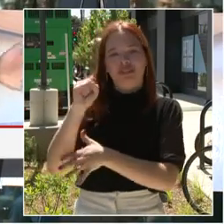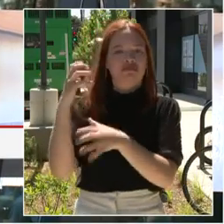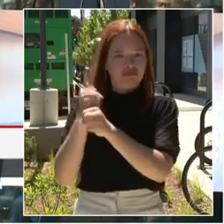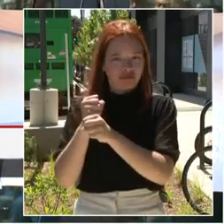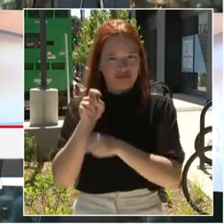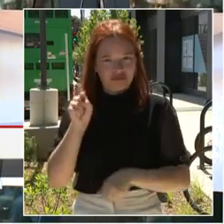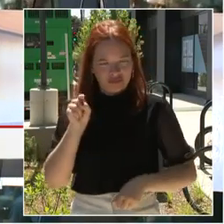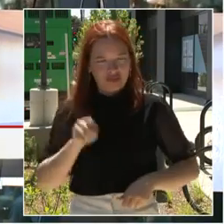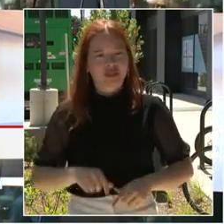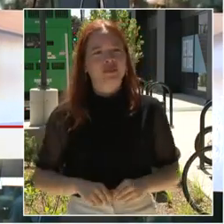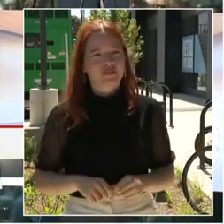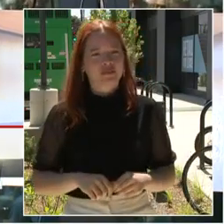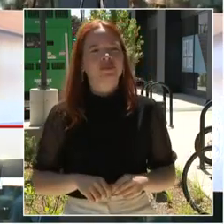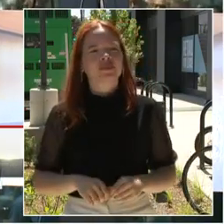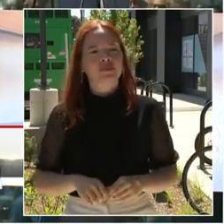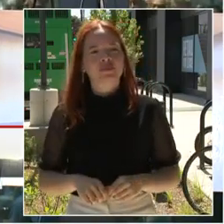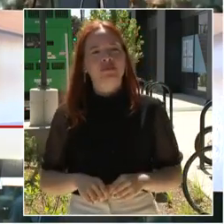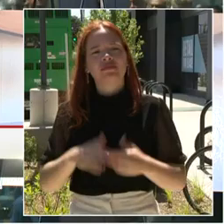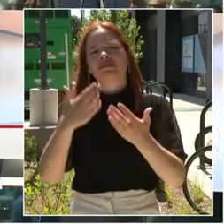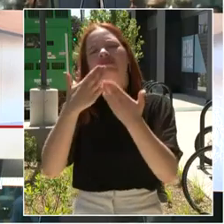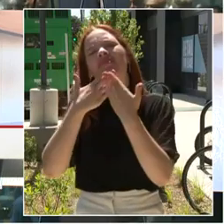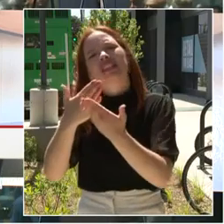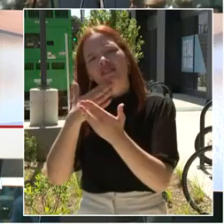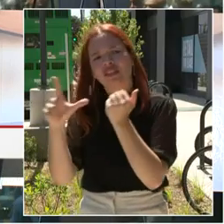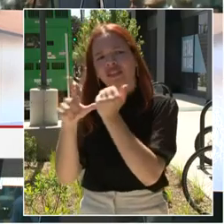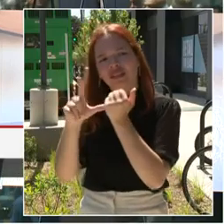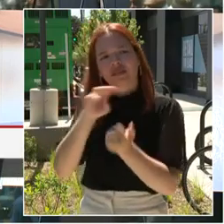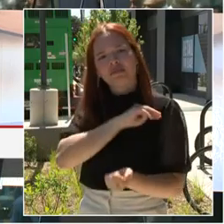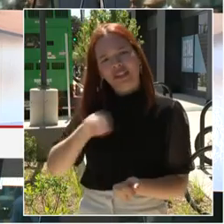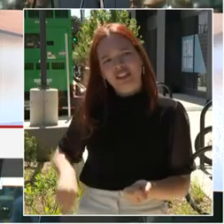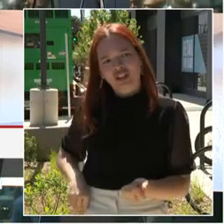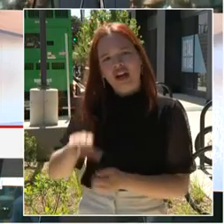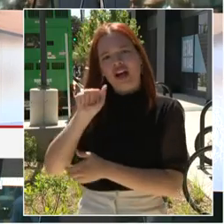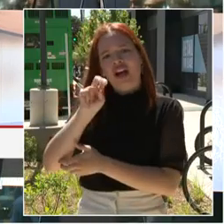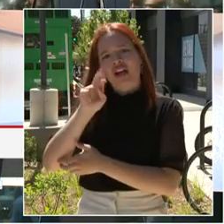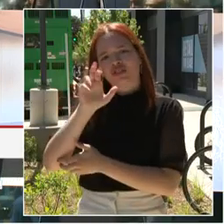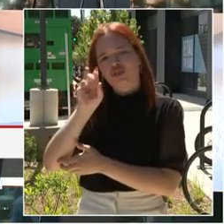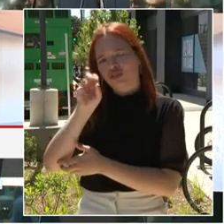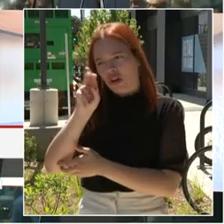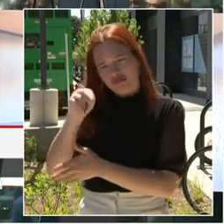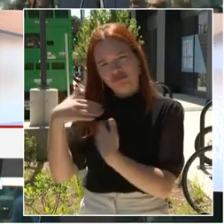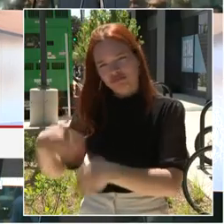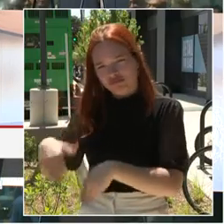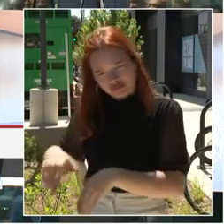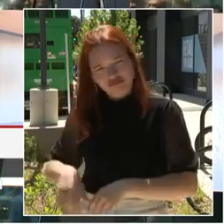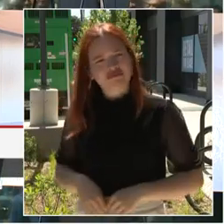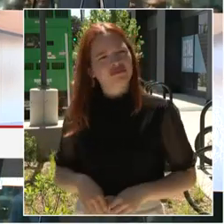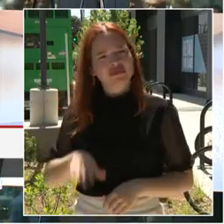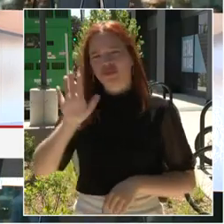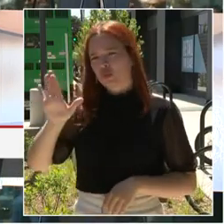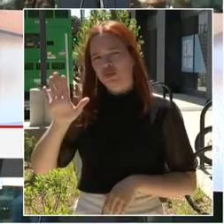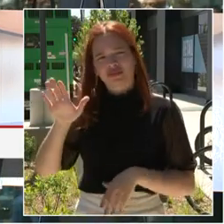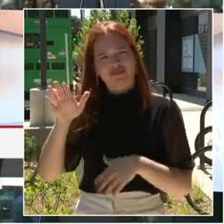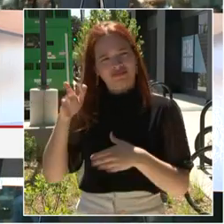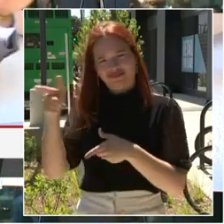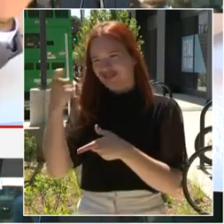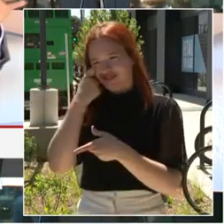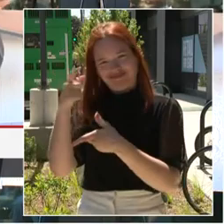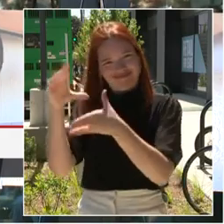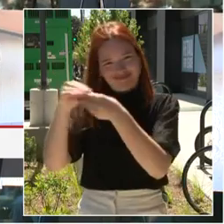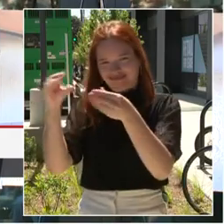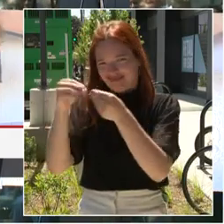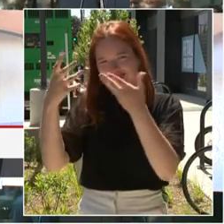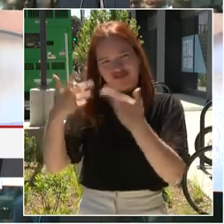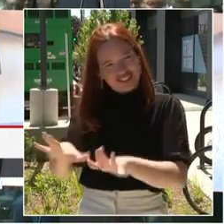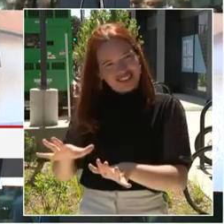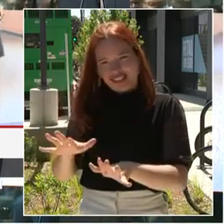special thank you to Deputy Mayor Anderson. This is the second time he alluded to this. I've had the opportunity to occupy